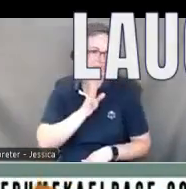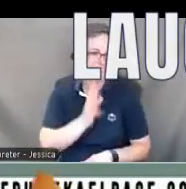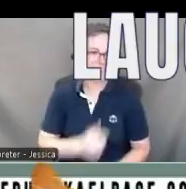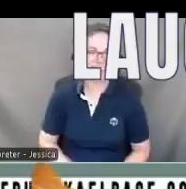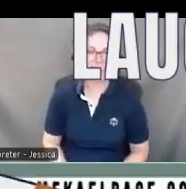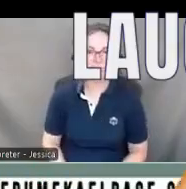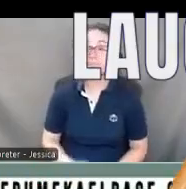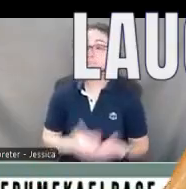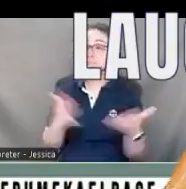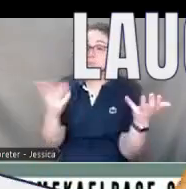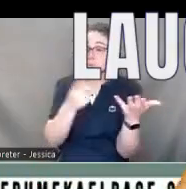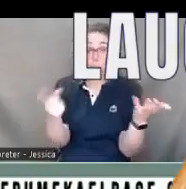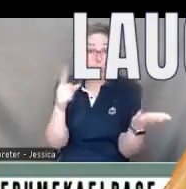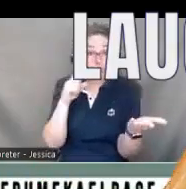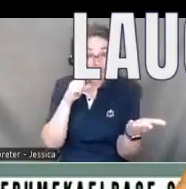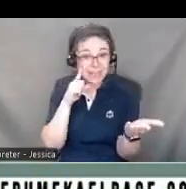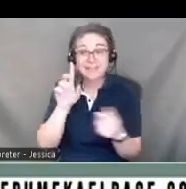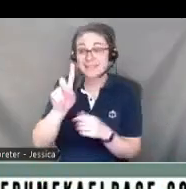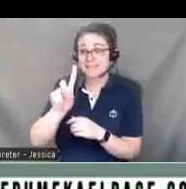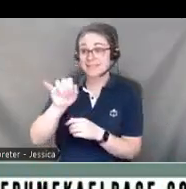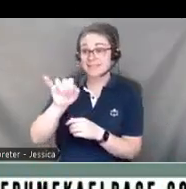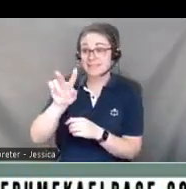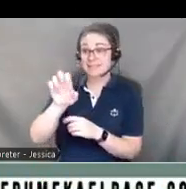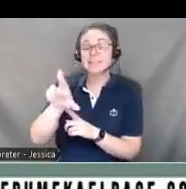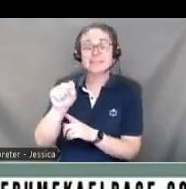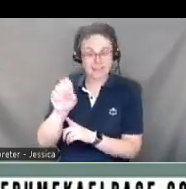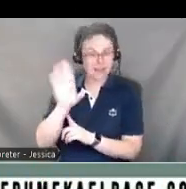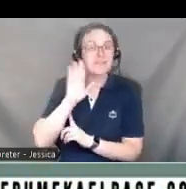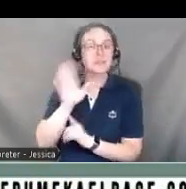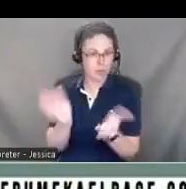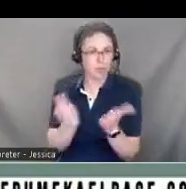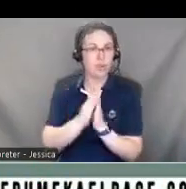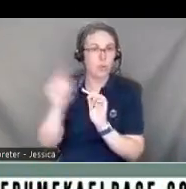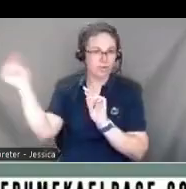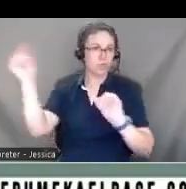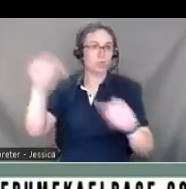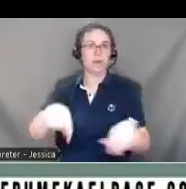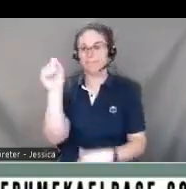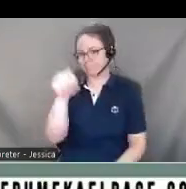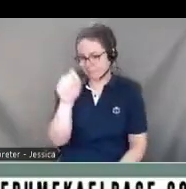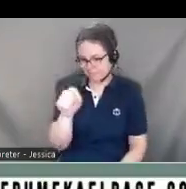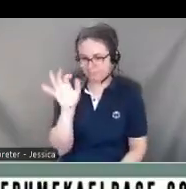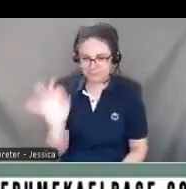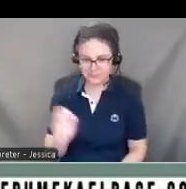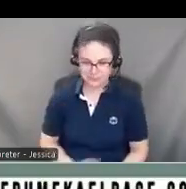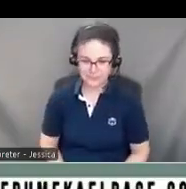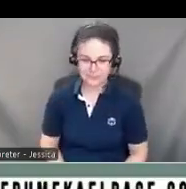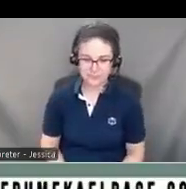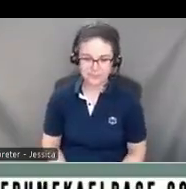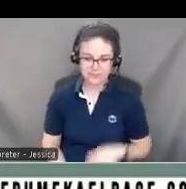What do you think? So the divers, we are definitely going to arrange for the divers to come. Okay.